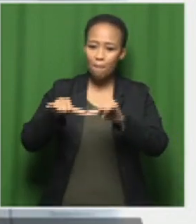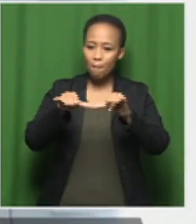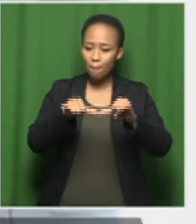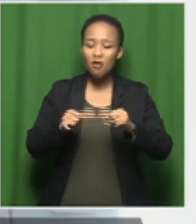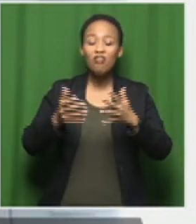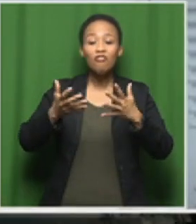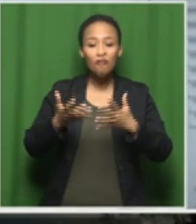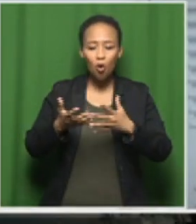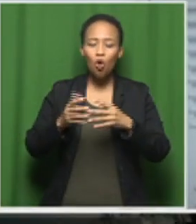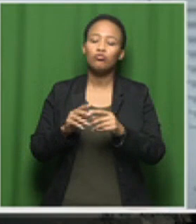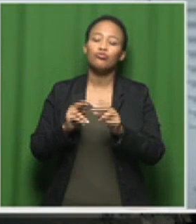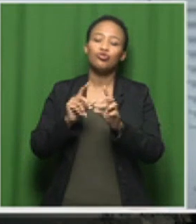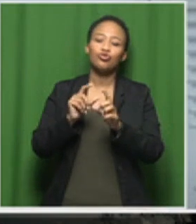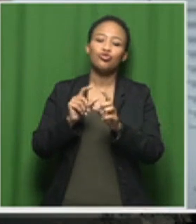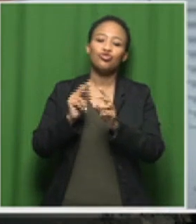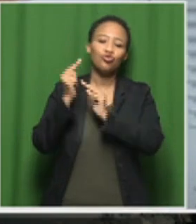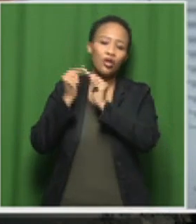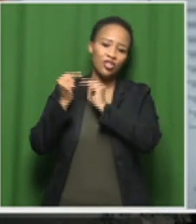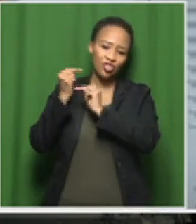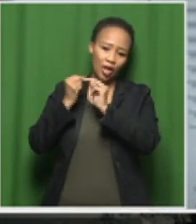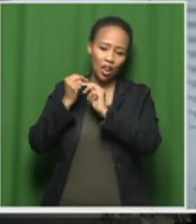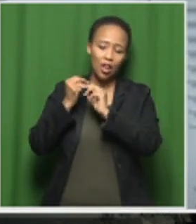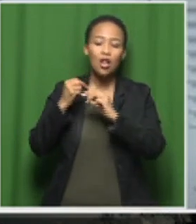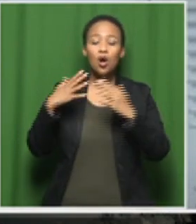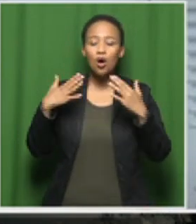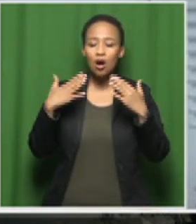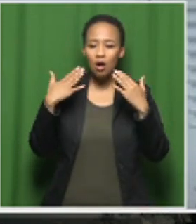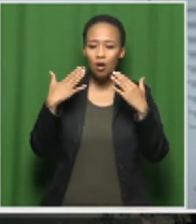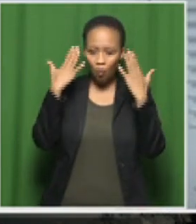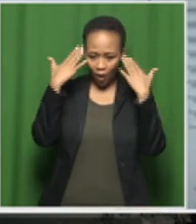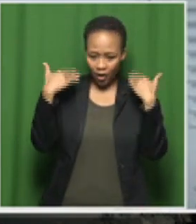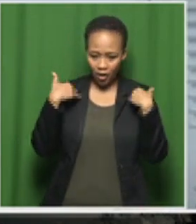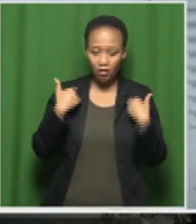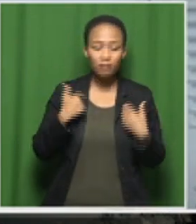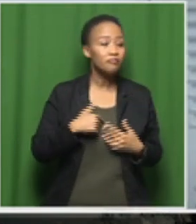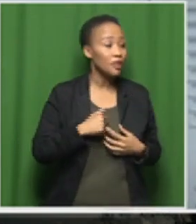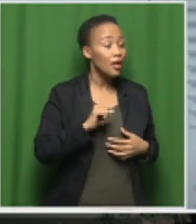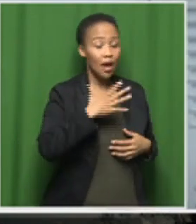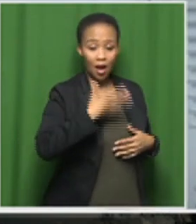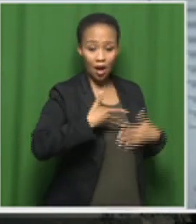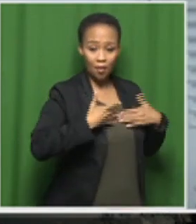Right. And it's a good thing that you're not leaving the guys behind in your designs, in your garments.